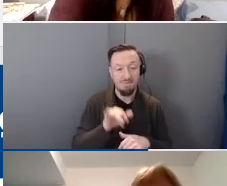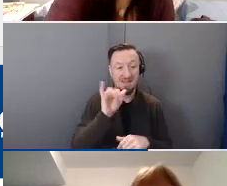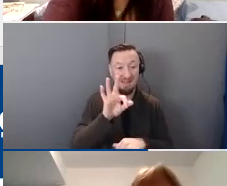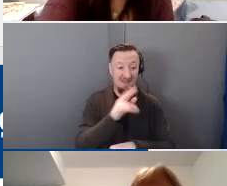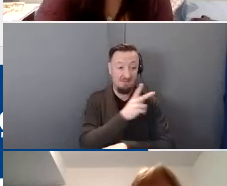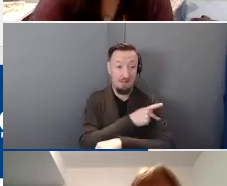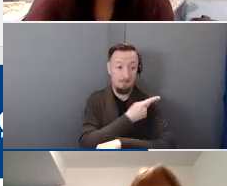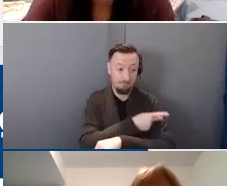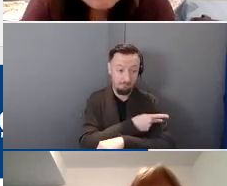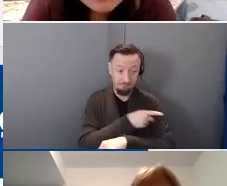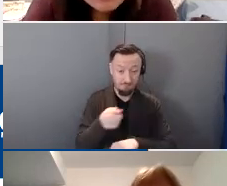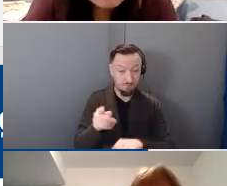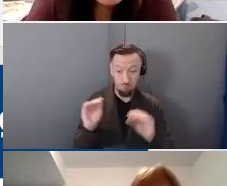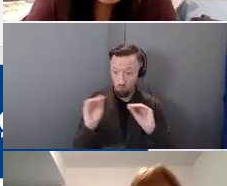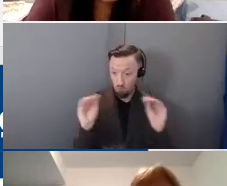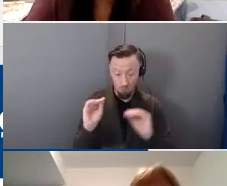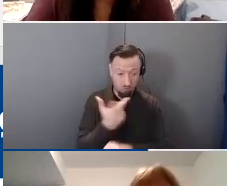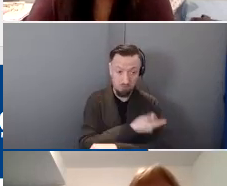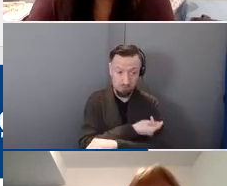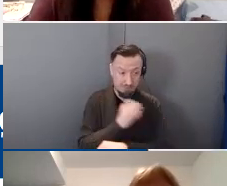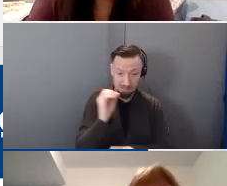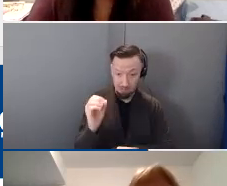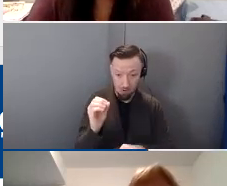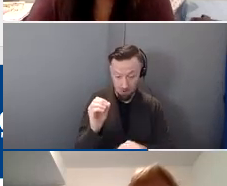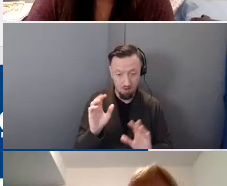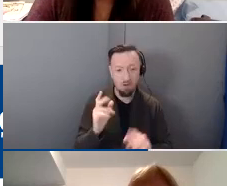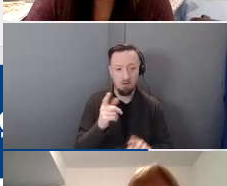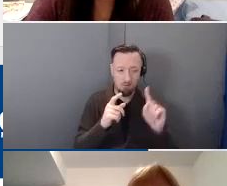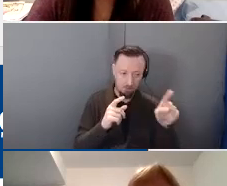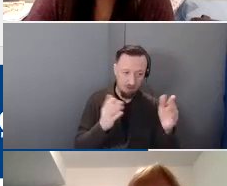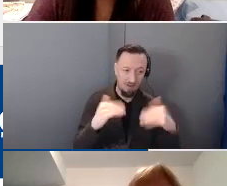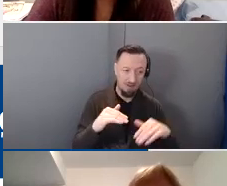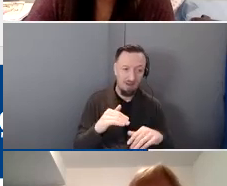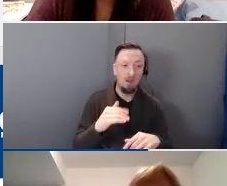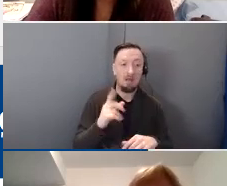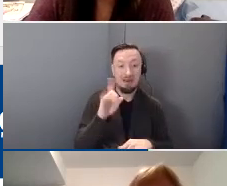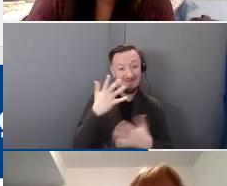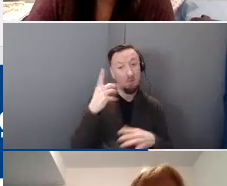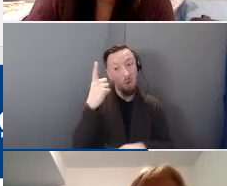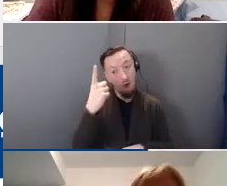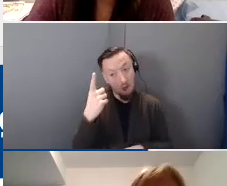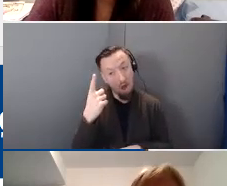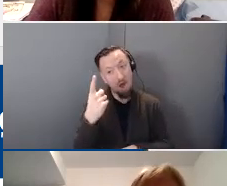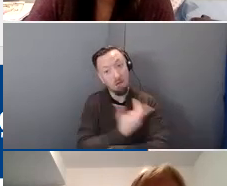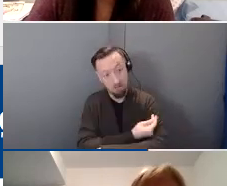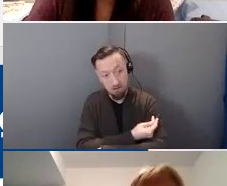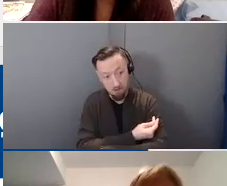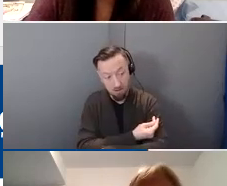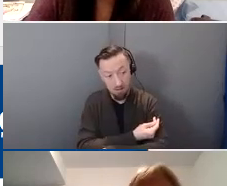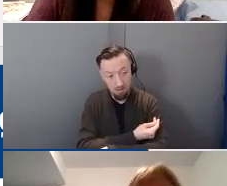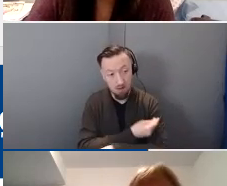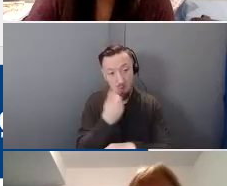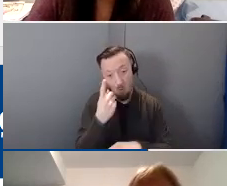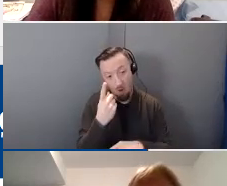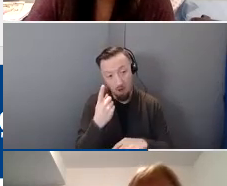hasn't received at least 1 dose, that's the one that we're going to use. If they're partially vaccinated, so they have at least 1 of